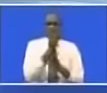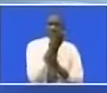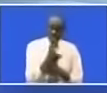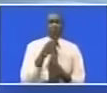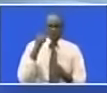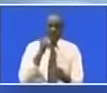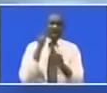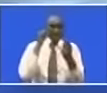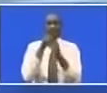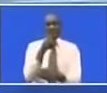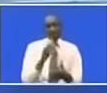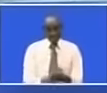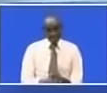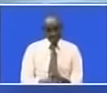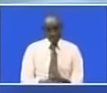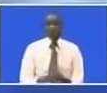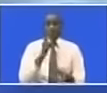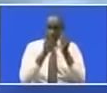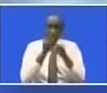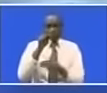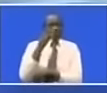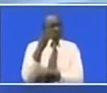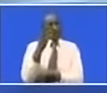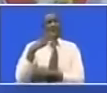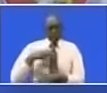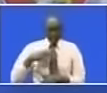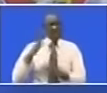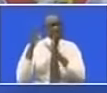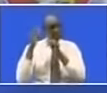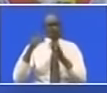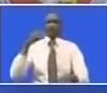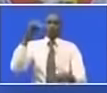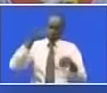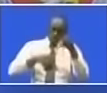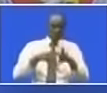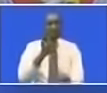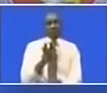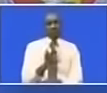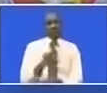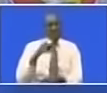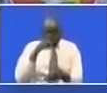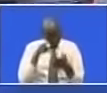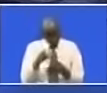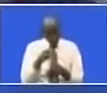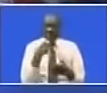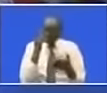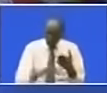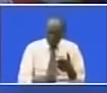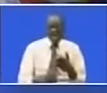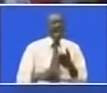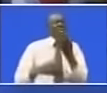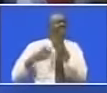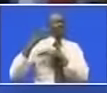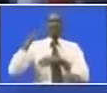to do. 23.2 million voters are expected to cast their votes in what has been termed as